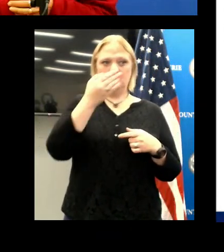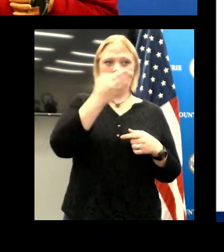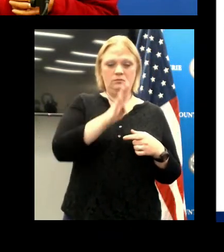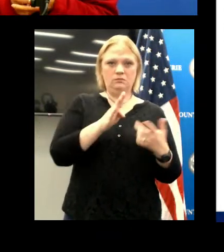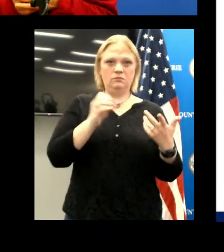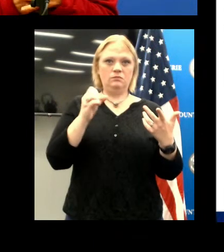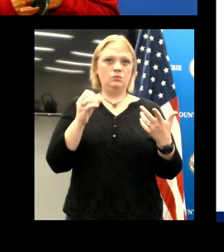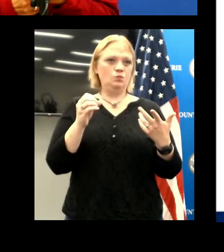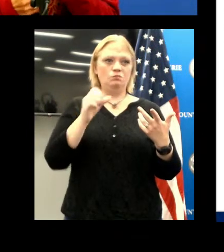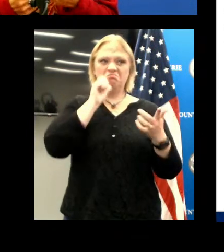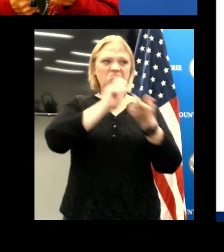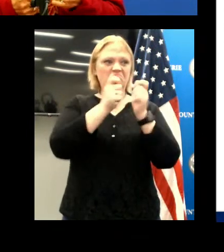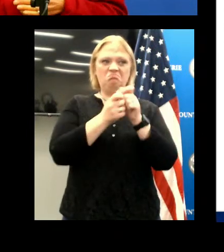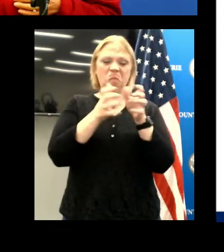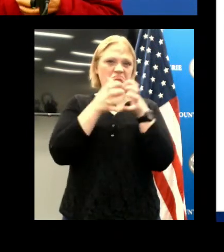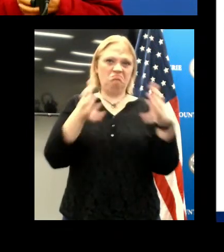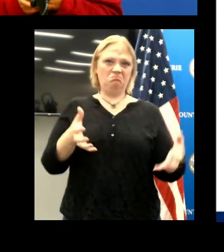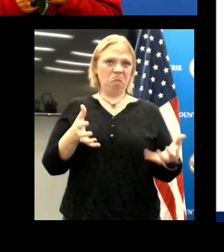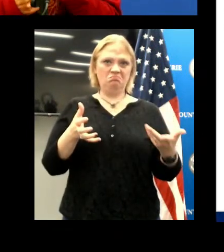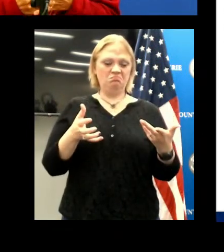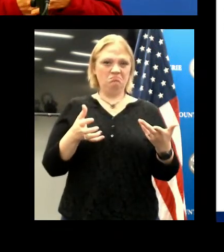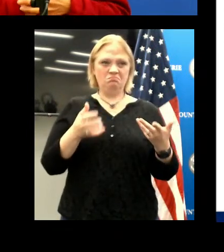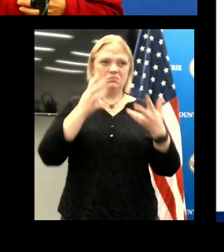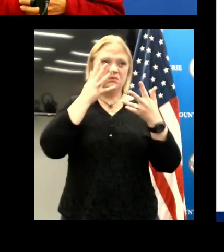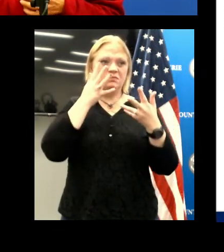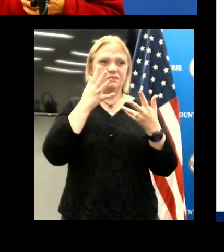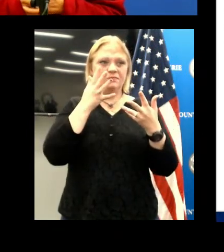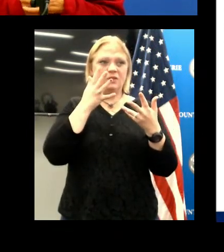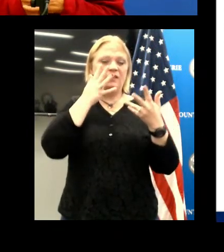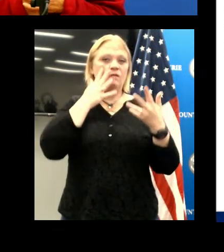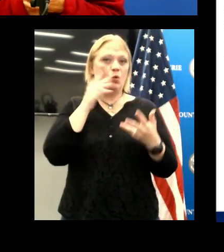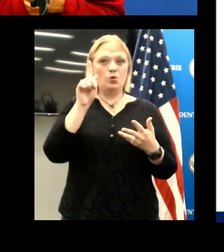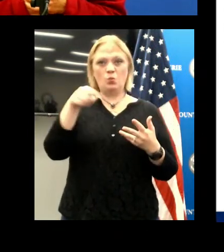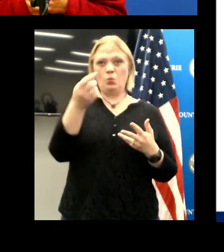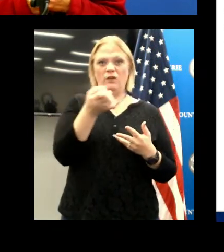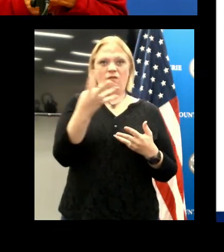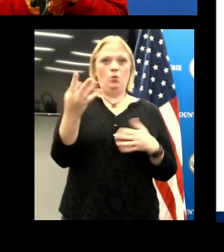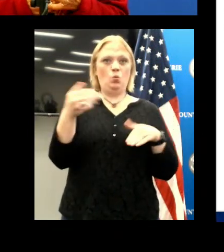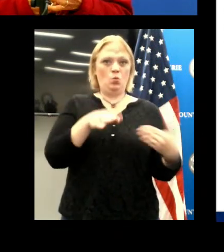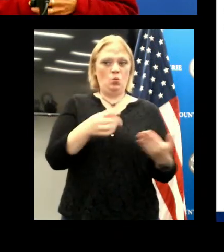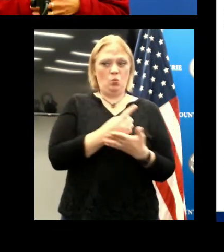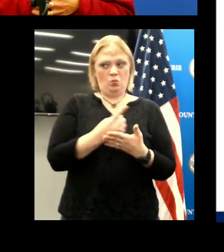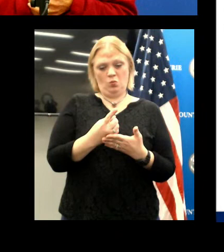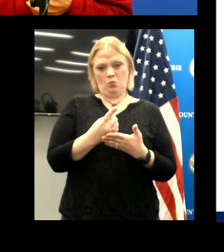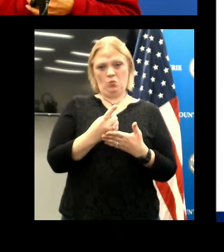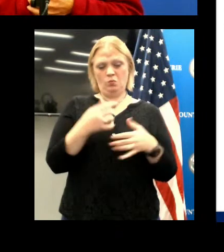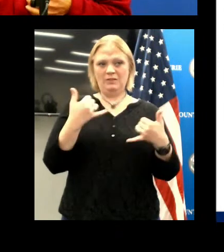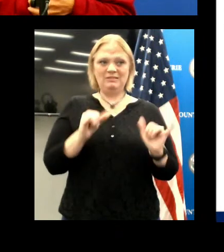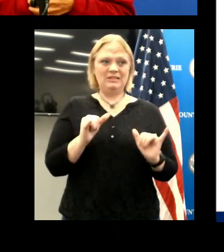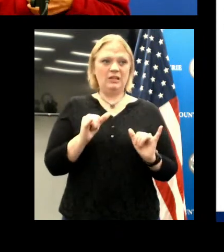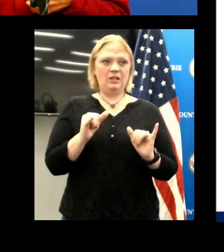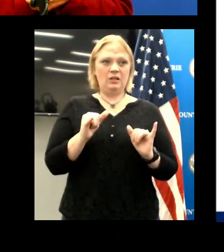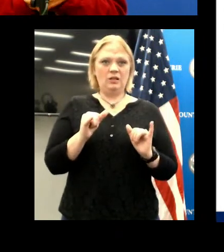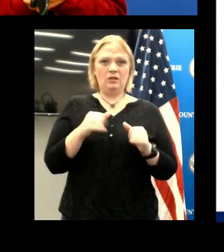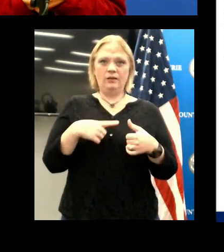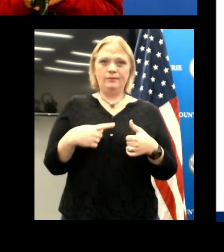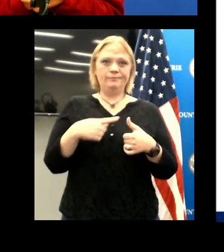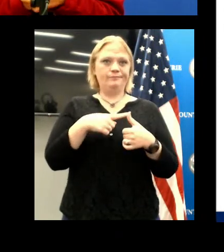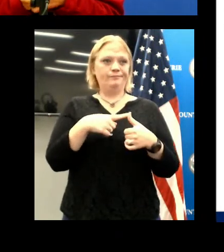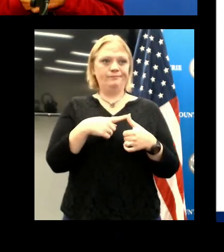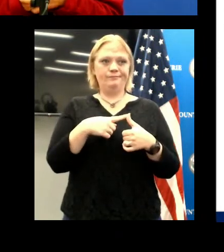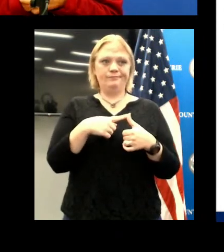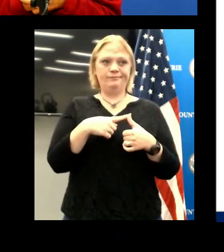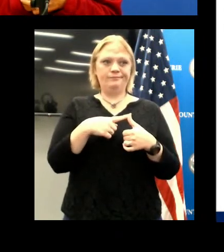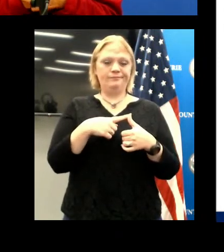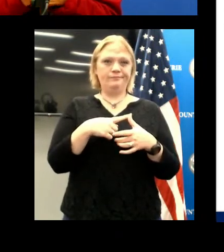hasn't changed very much. Unfortunately, we only had a few deaths this past week, whereas still the predominant of our